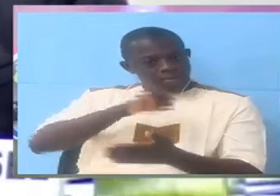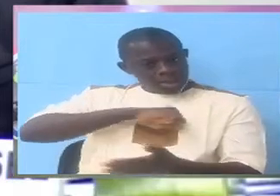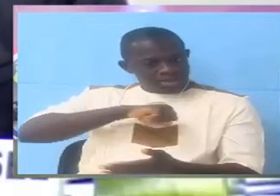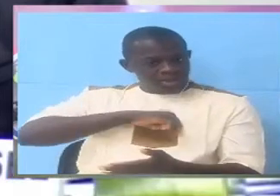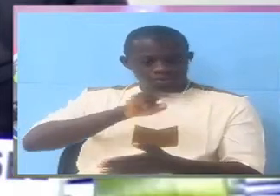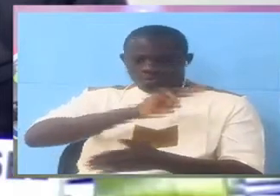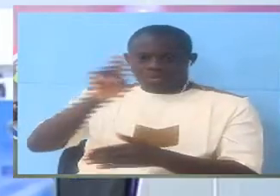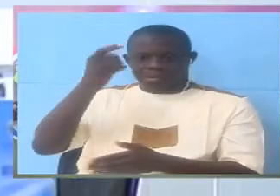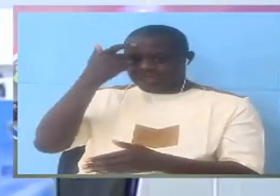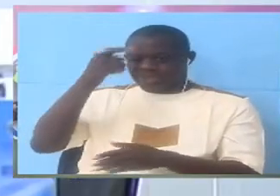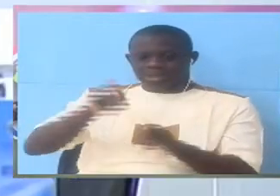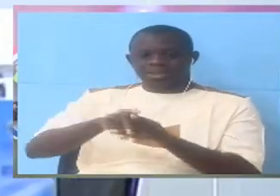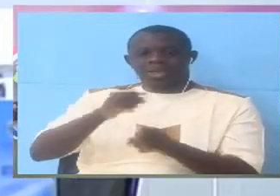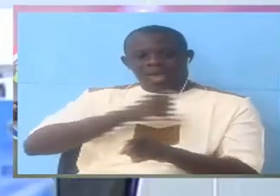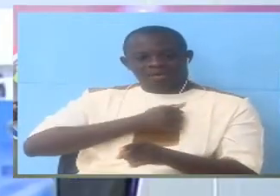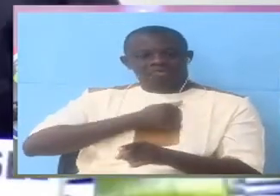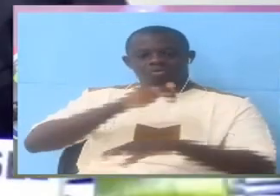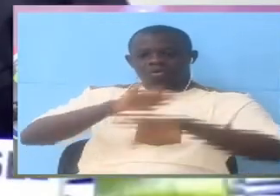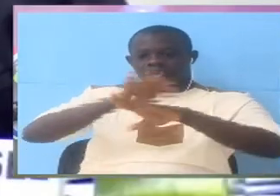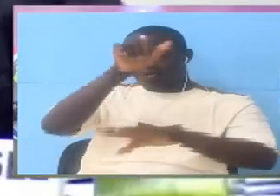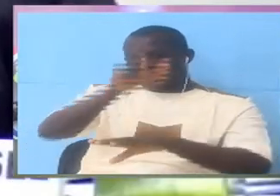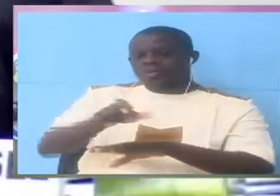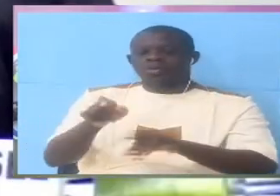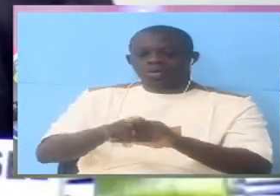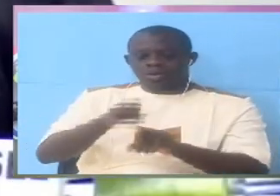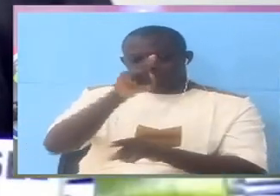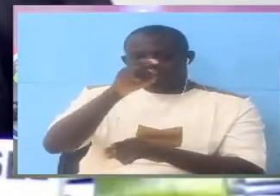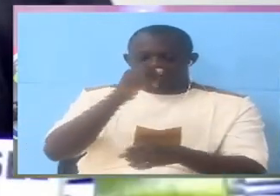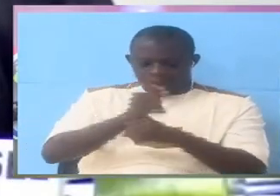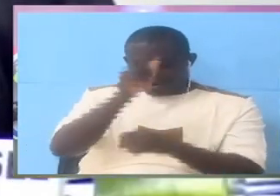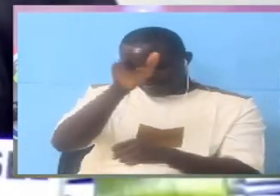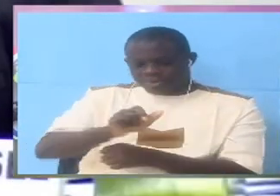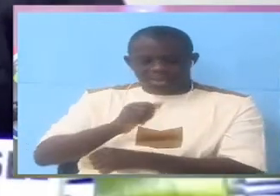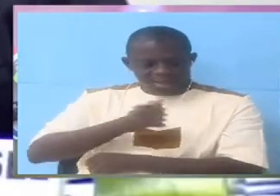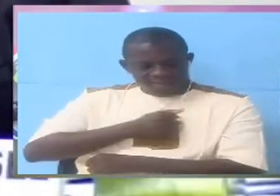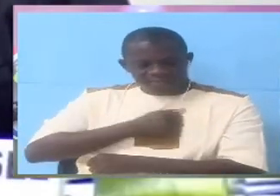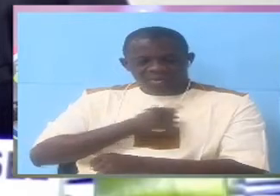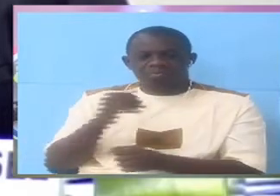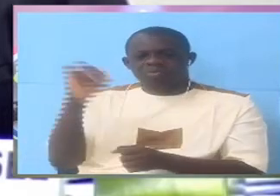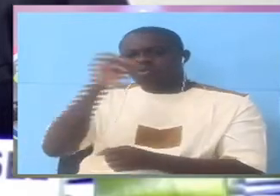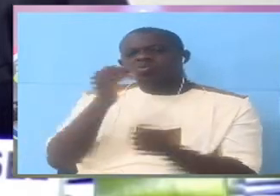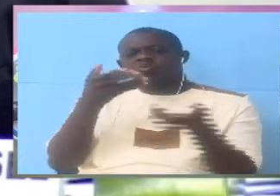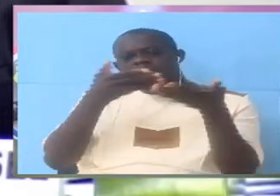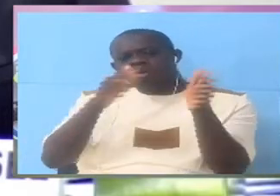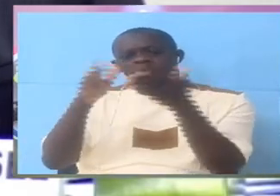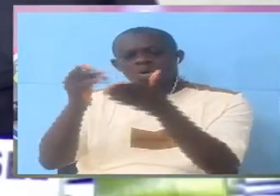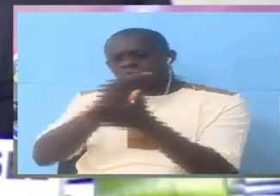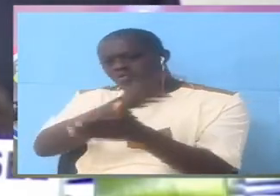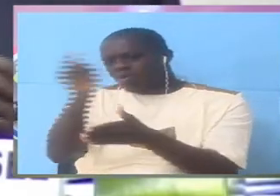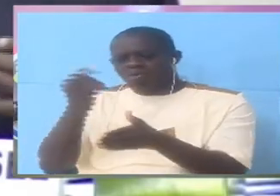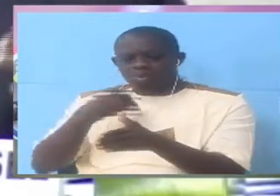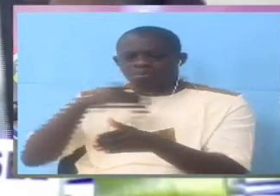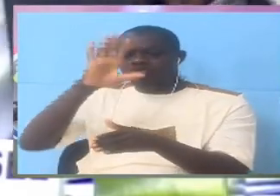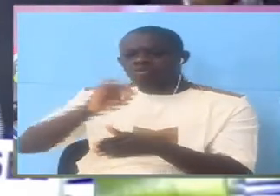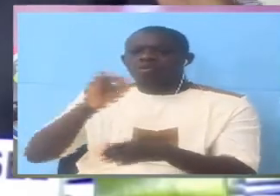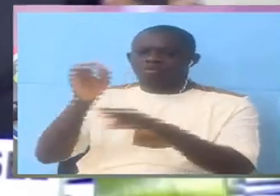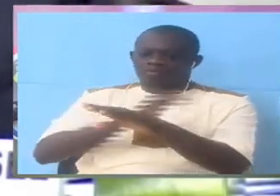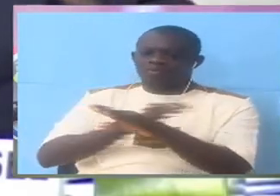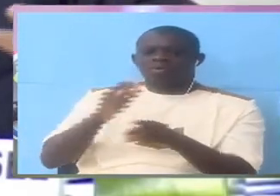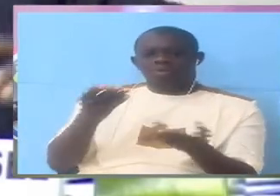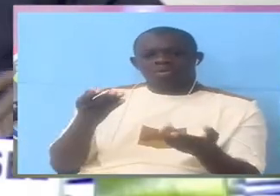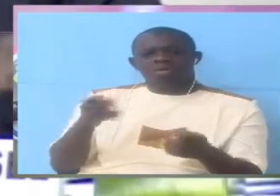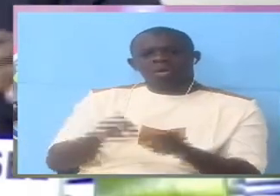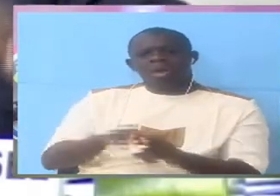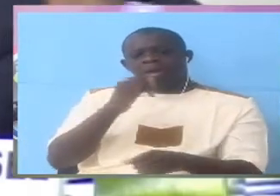way, you threatened him because that was the order of the day. That is what you people were doing. You were playing good cop